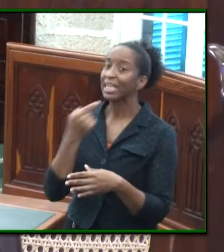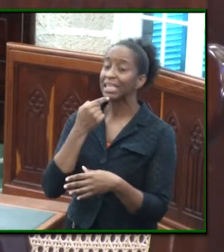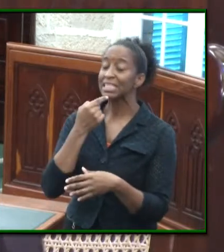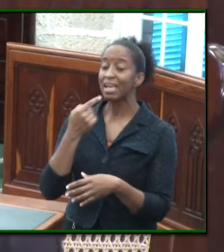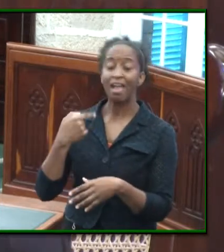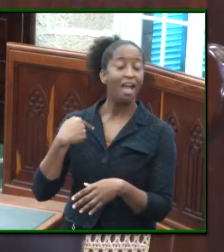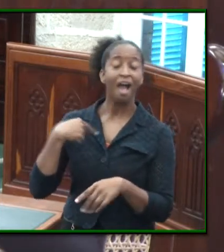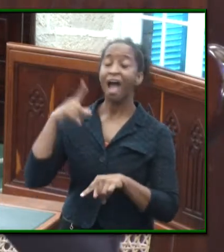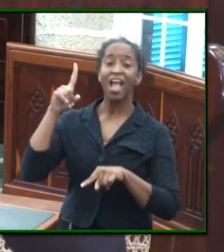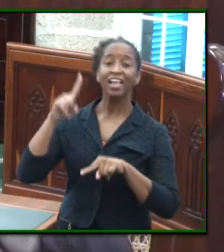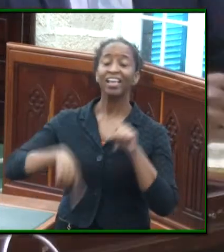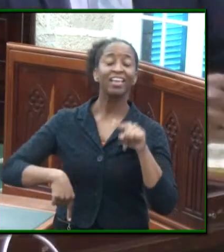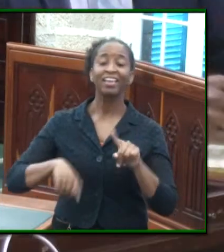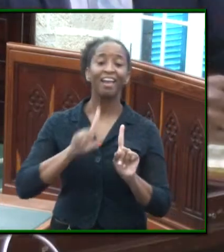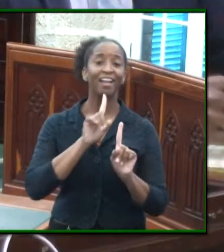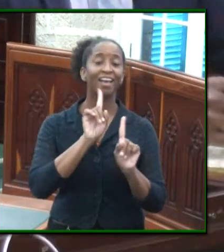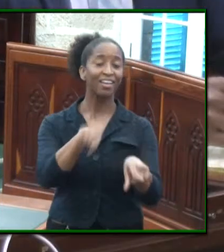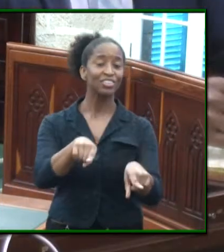much.